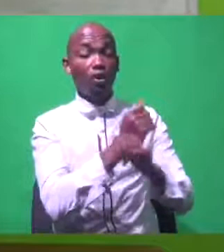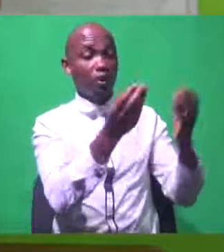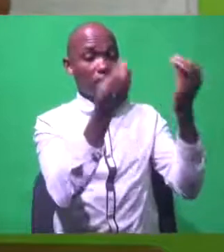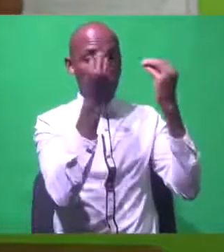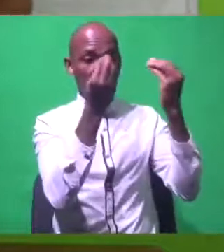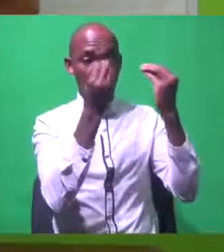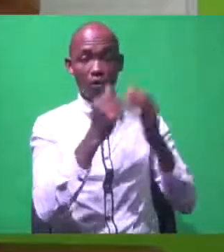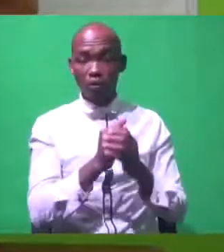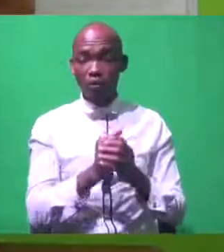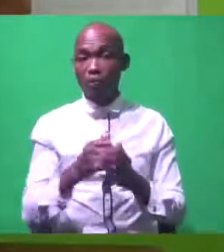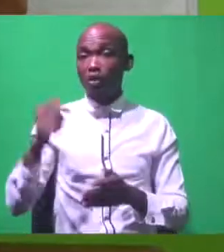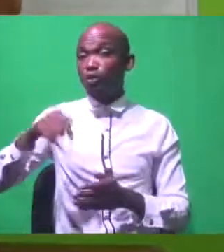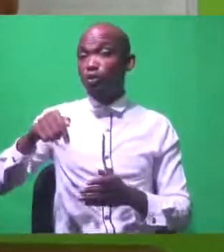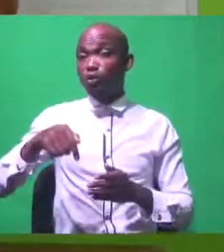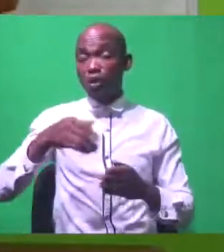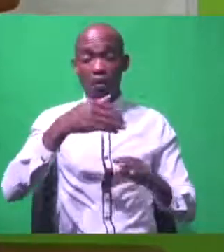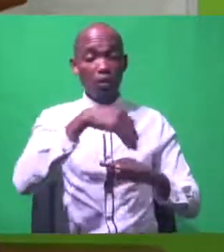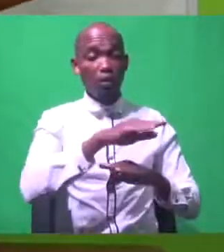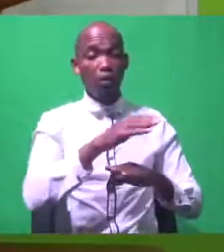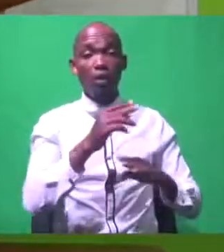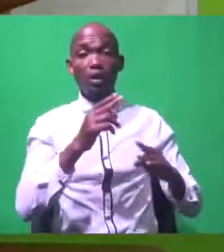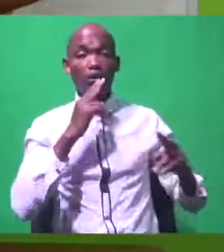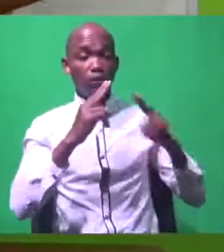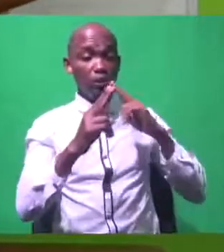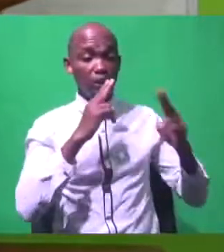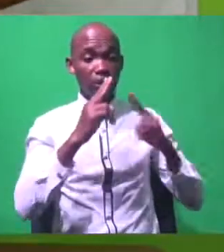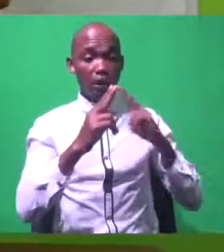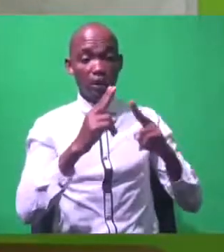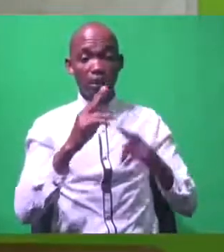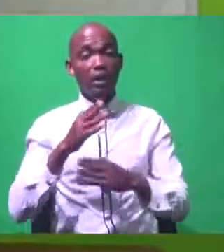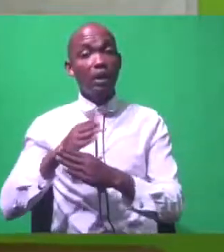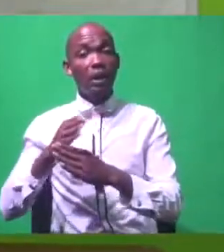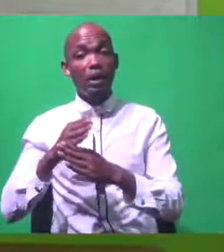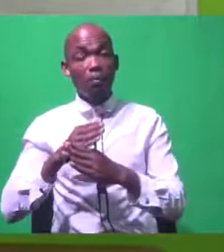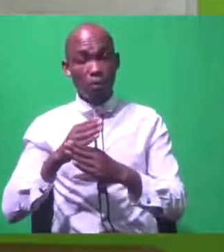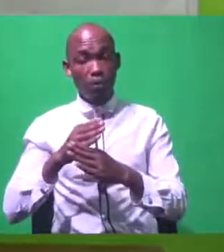Today we are going to discuss about the features of colonial education.